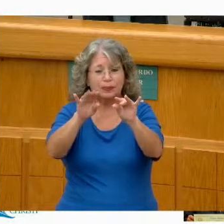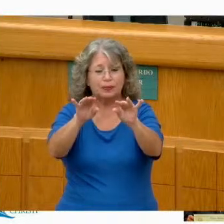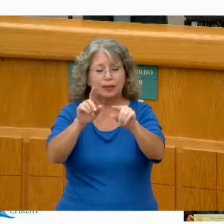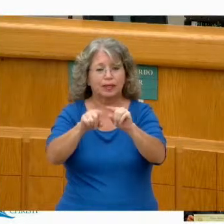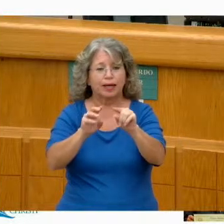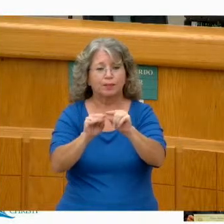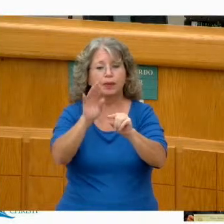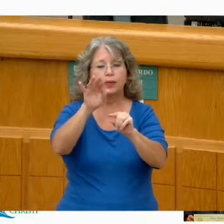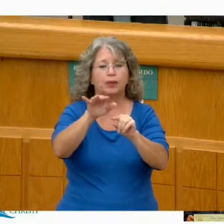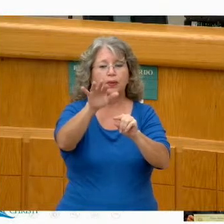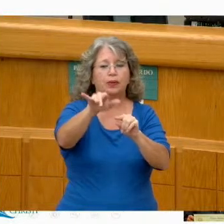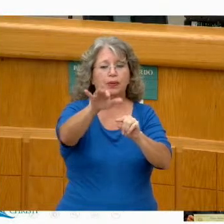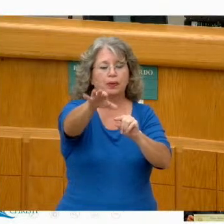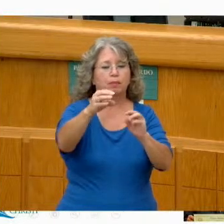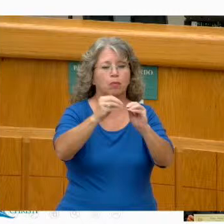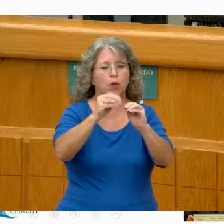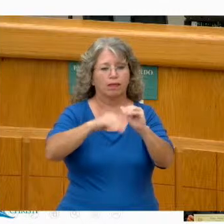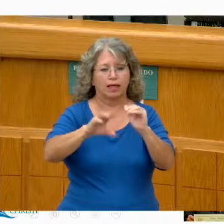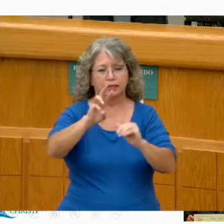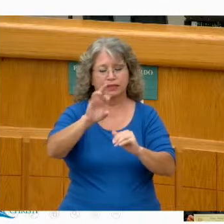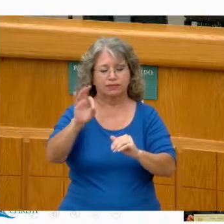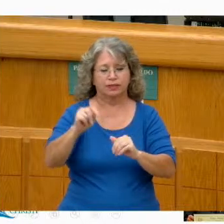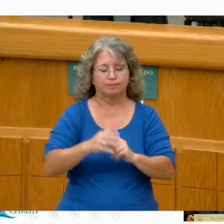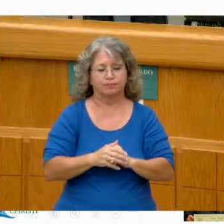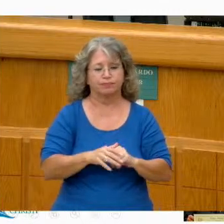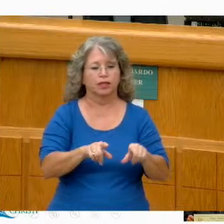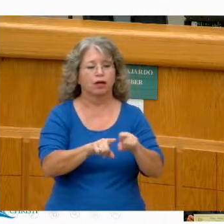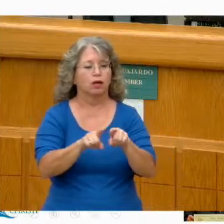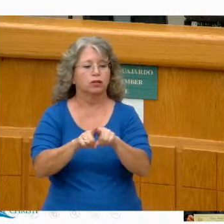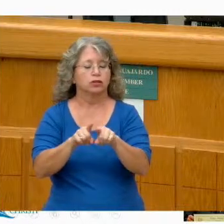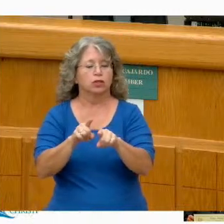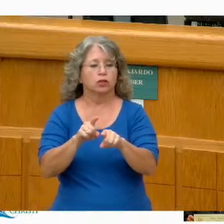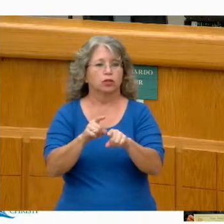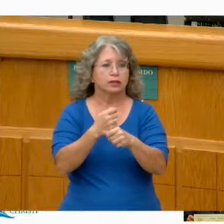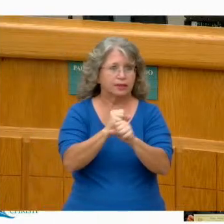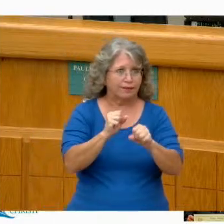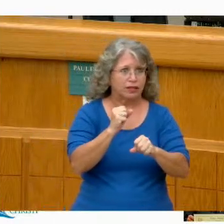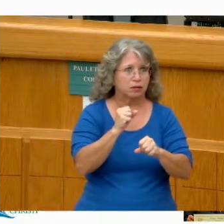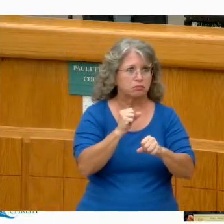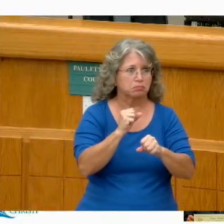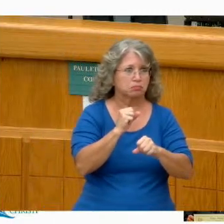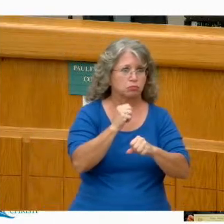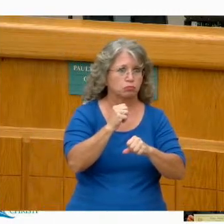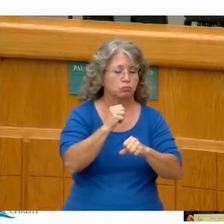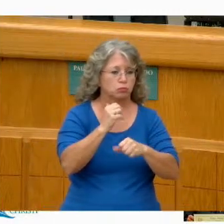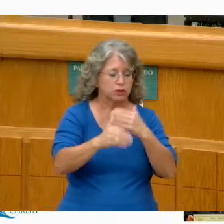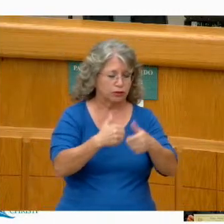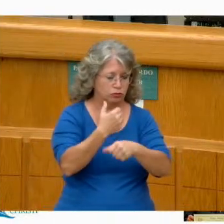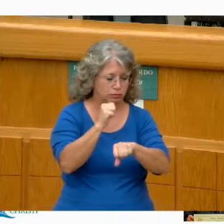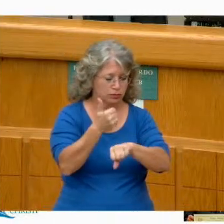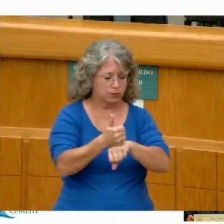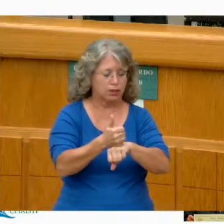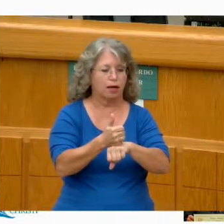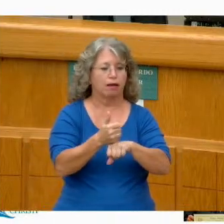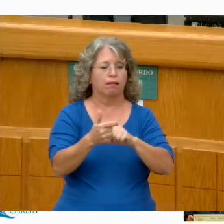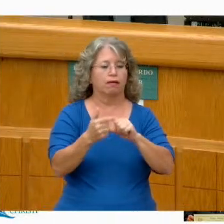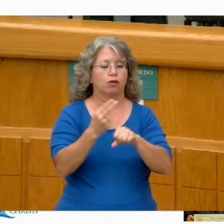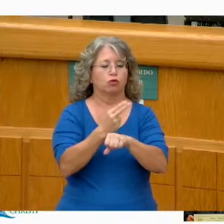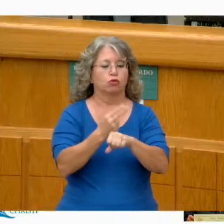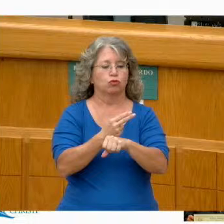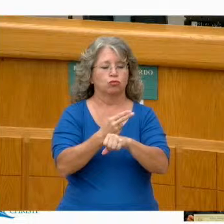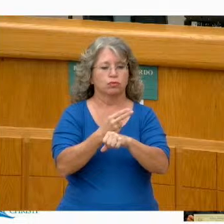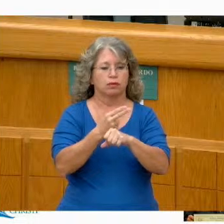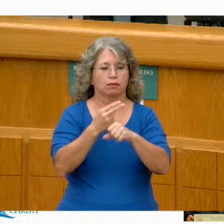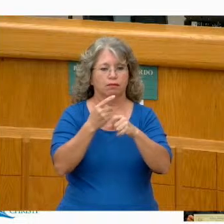than 6 feet. We're also wearing face coverings, as Annette Rodriguez just demonstrated